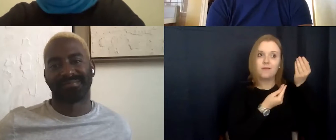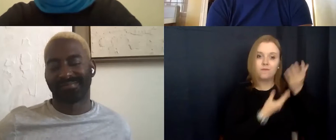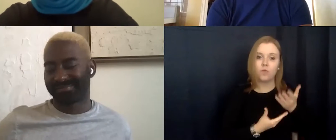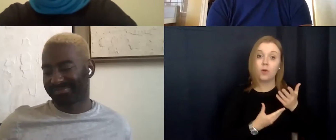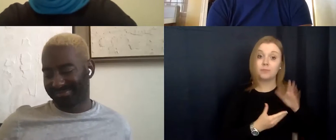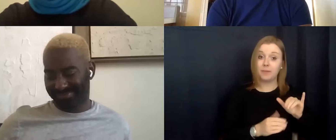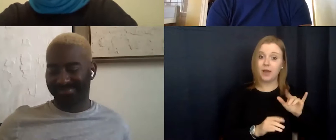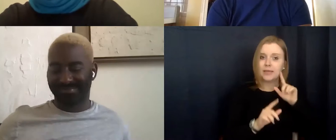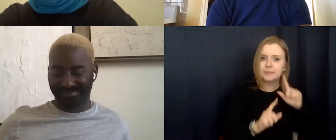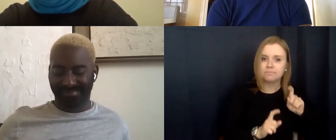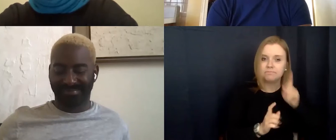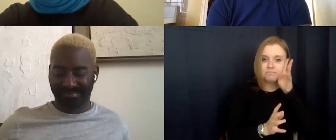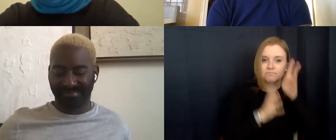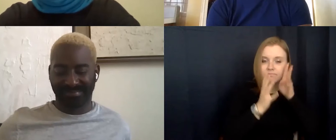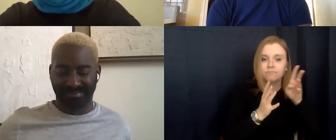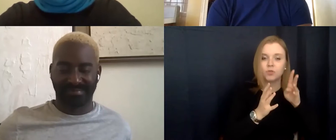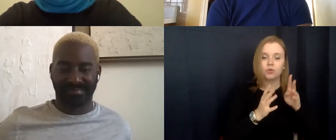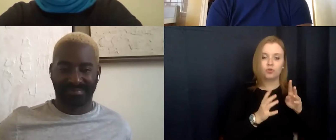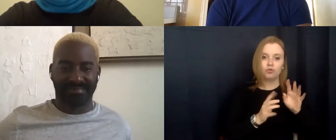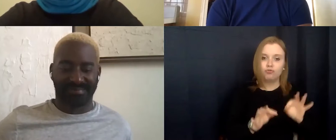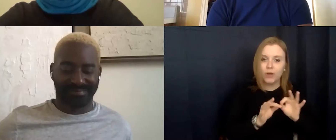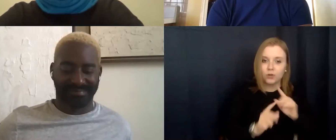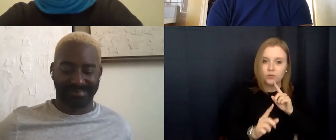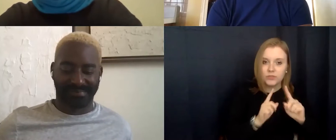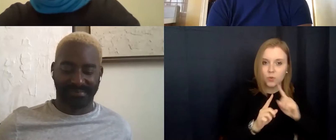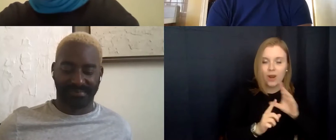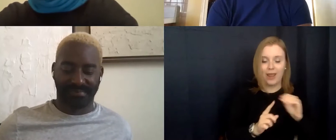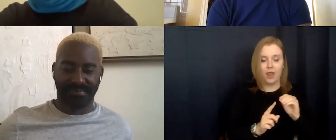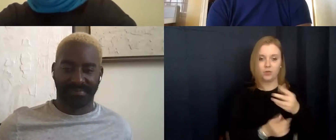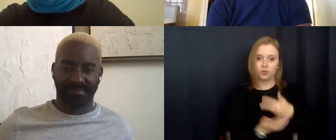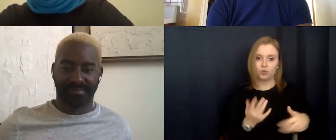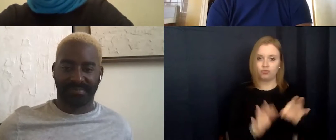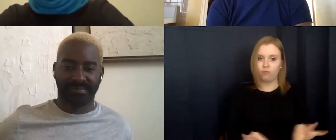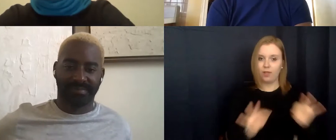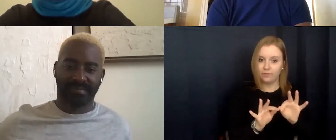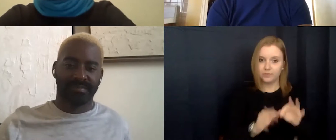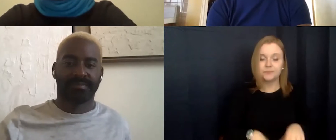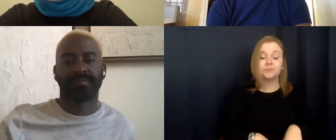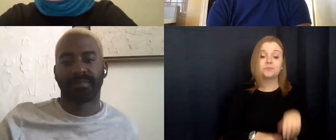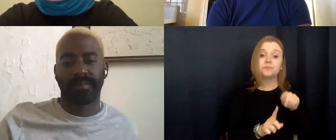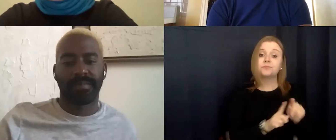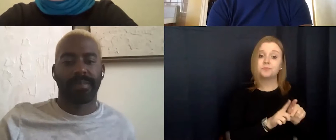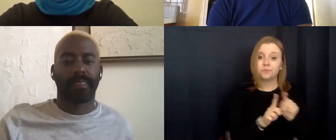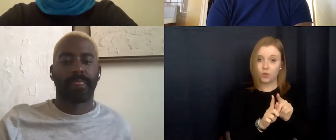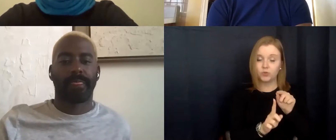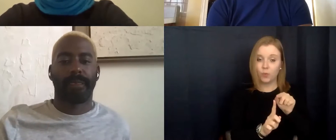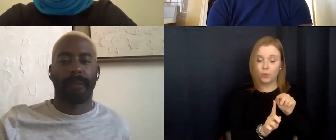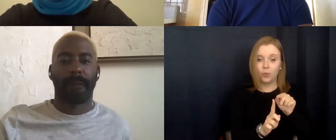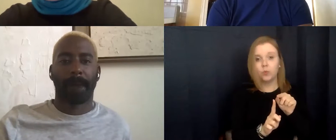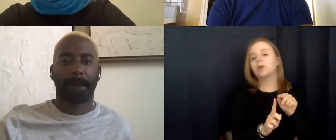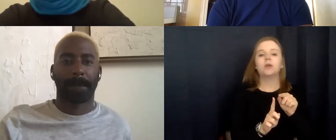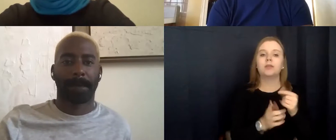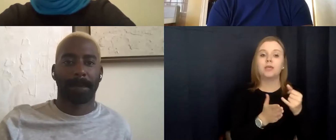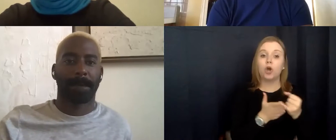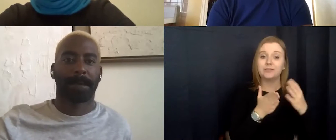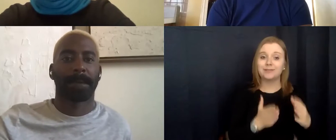experimentation, innovation, critical discourse, and social relevance. And he's also the artistic